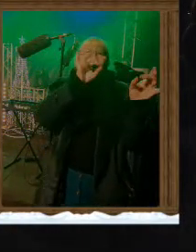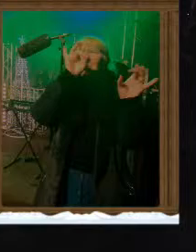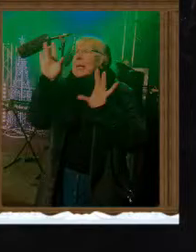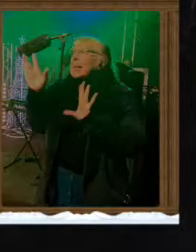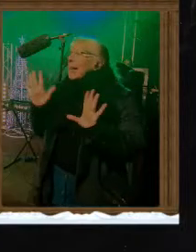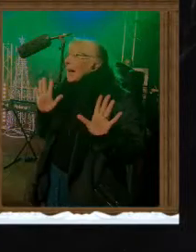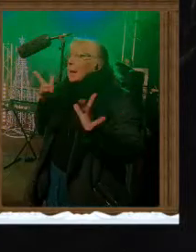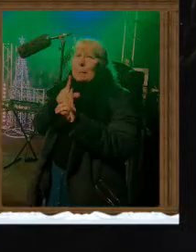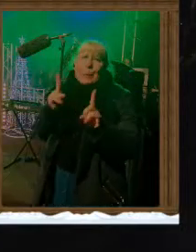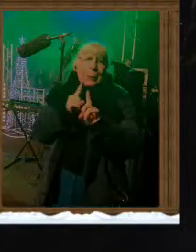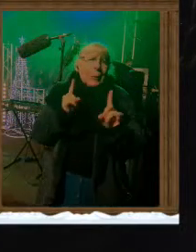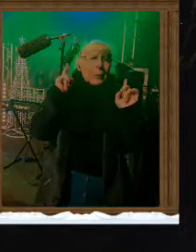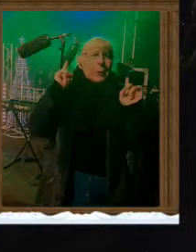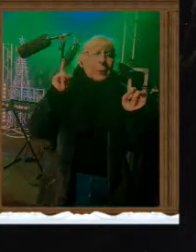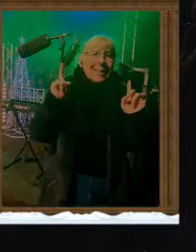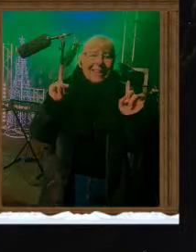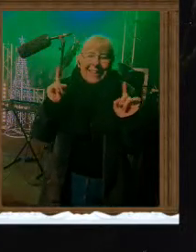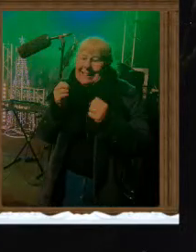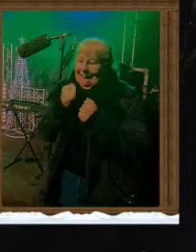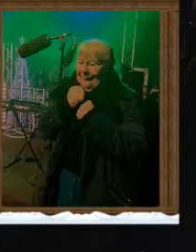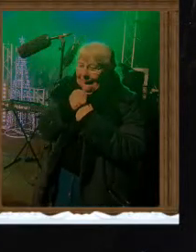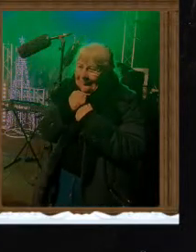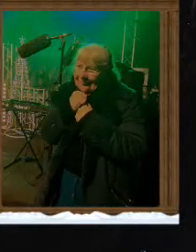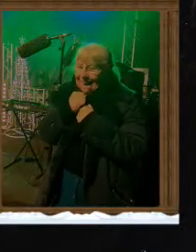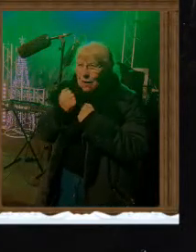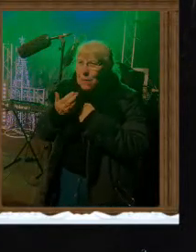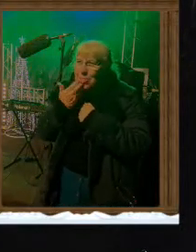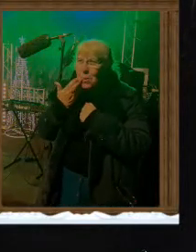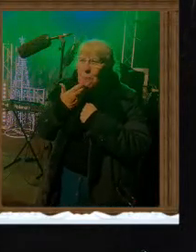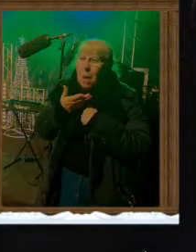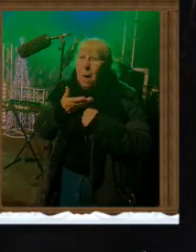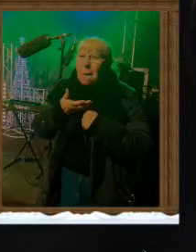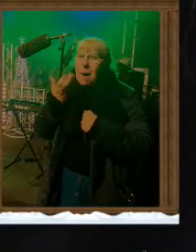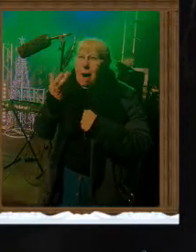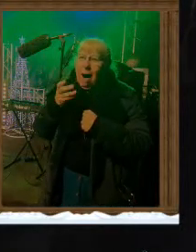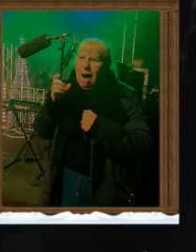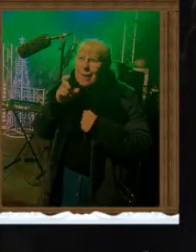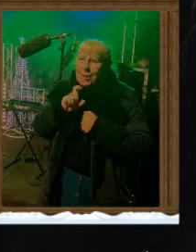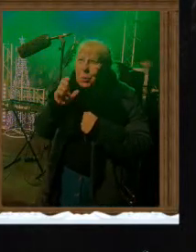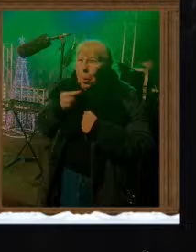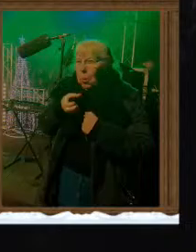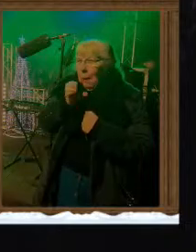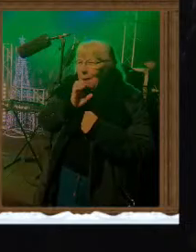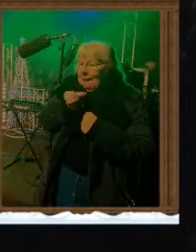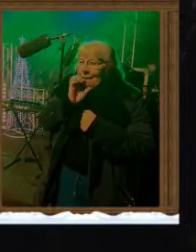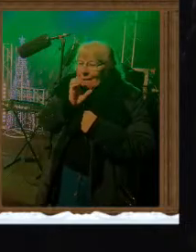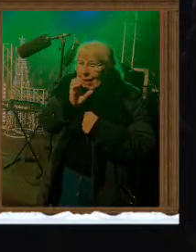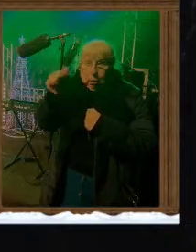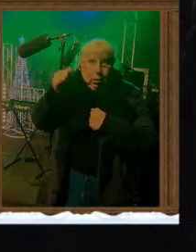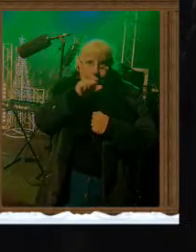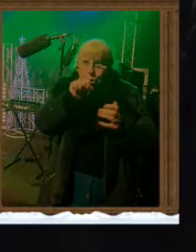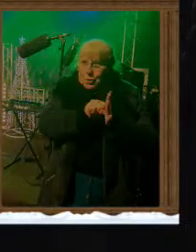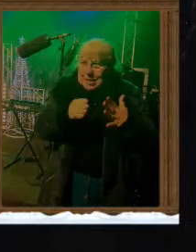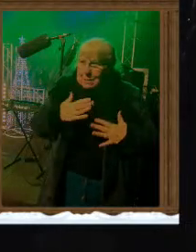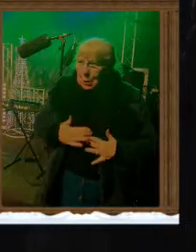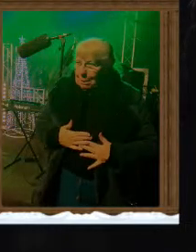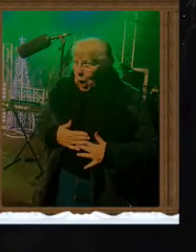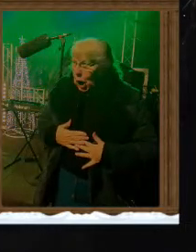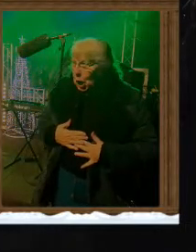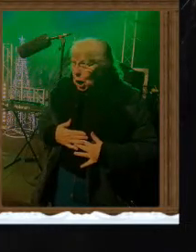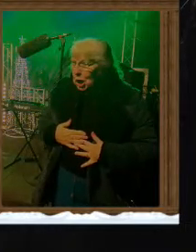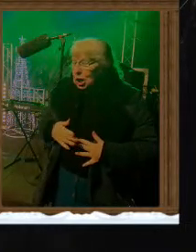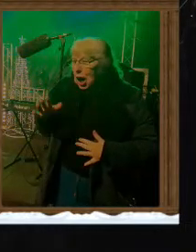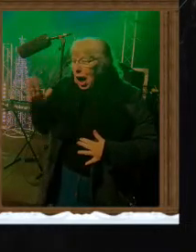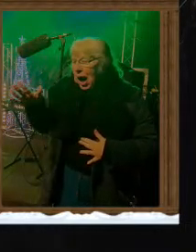the music, snuggling with a warm cup of hot cocoa. All of your Christmas jumpers, and one